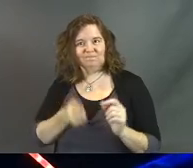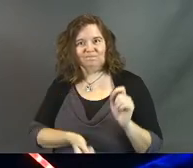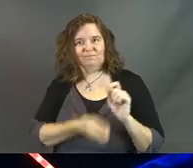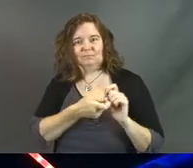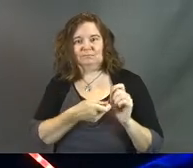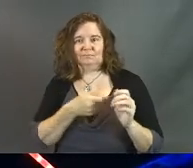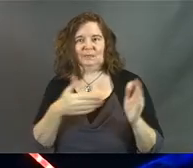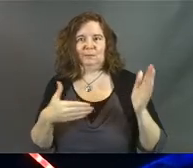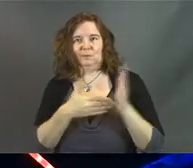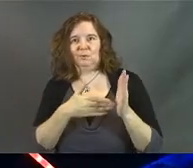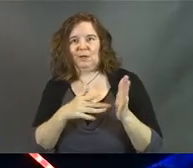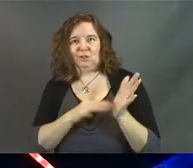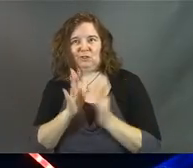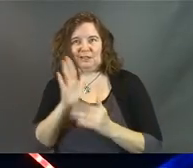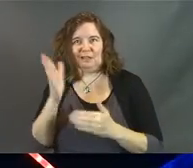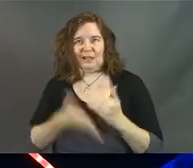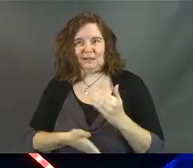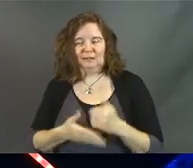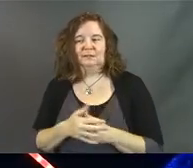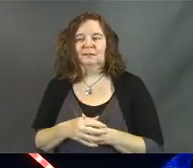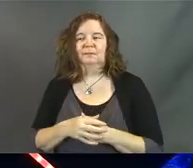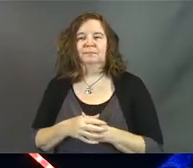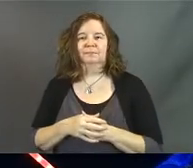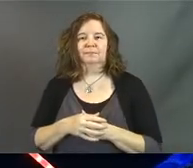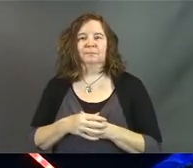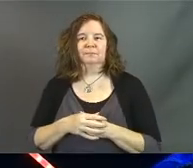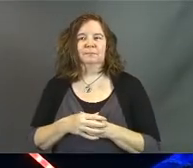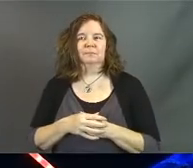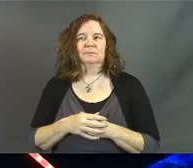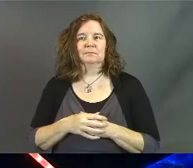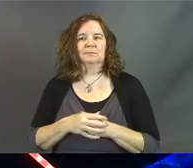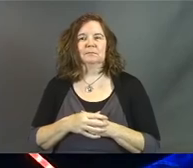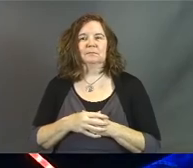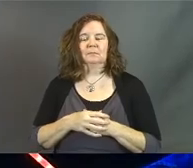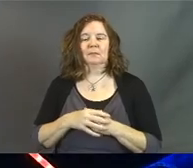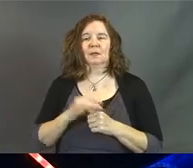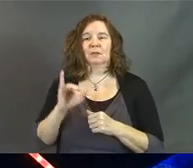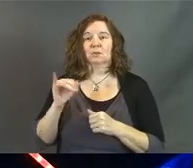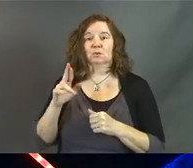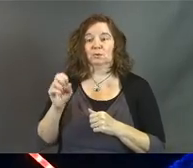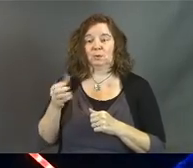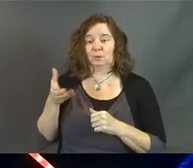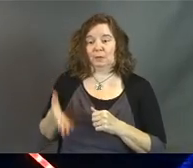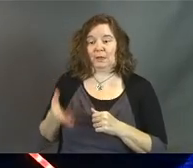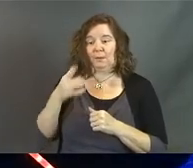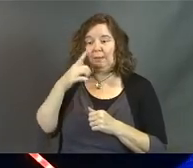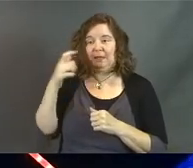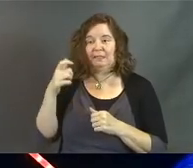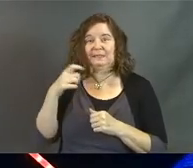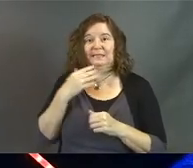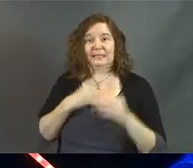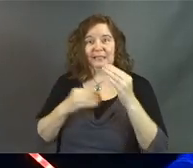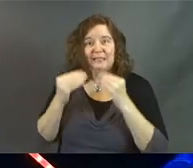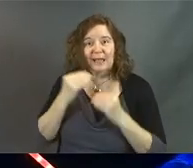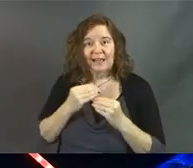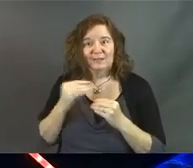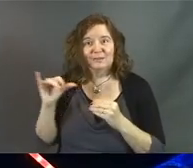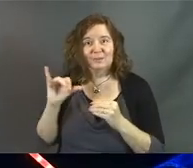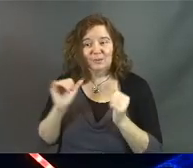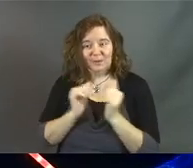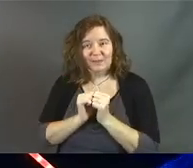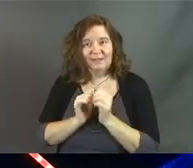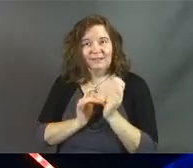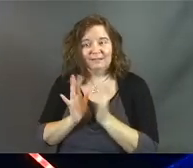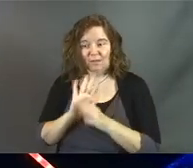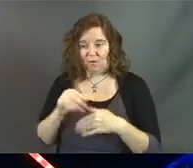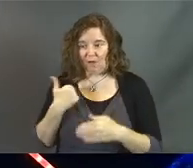the end. And it's so significant that Judas was there because he ate too.